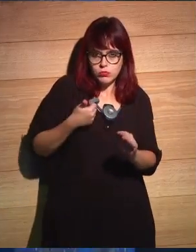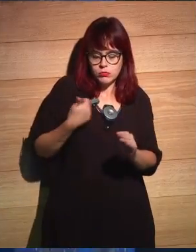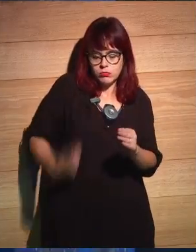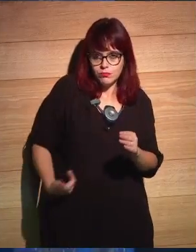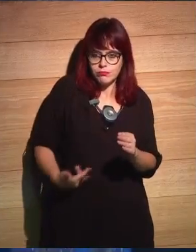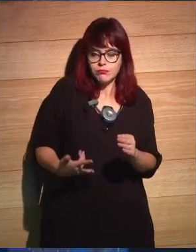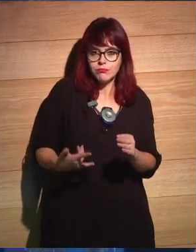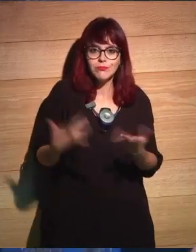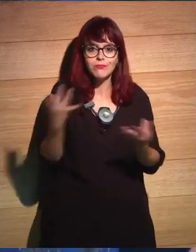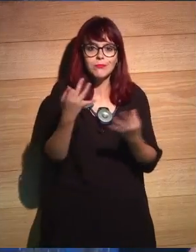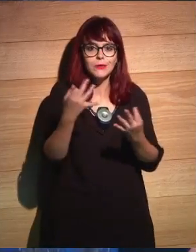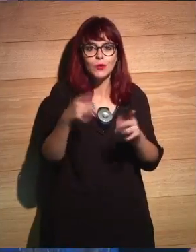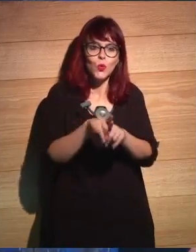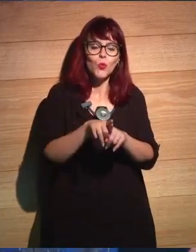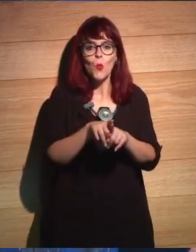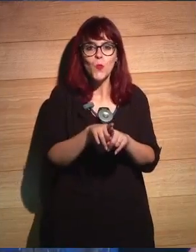their personality,